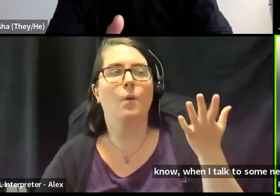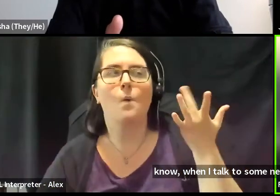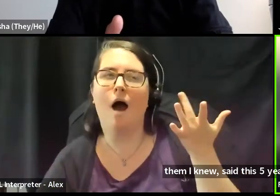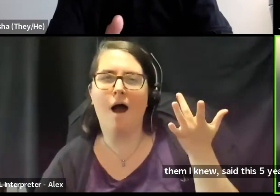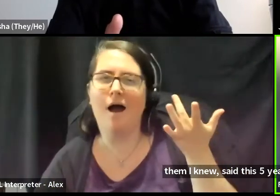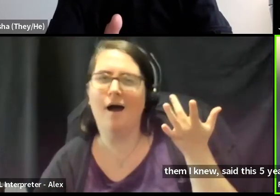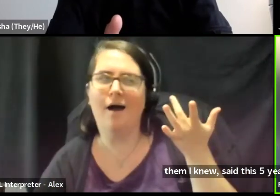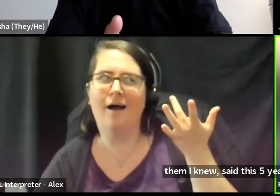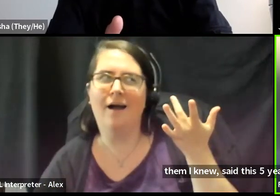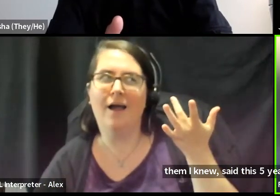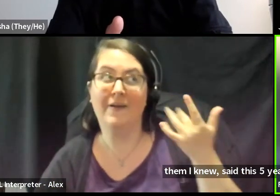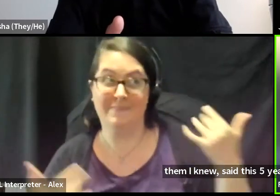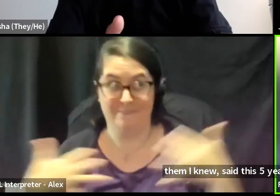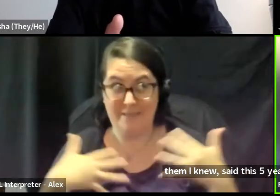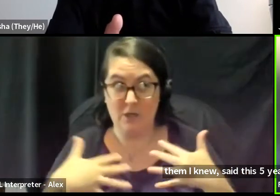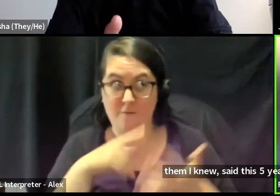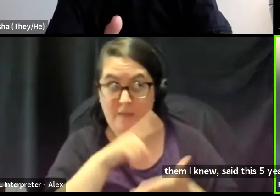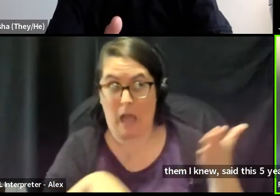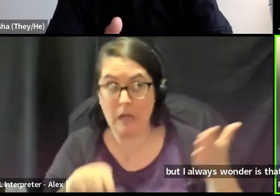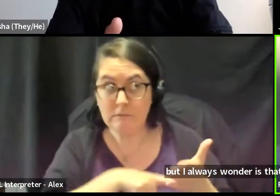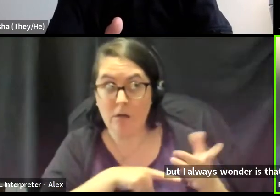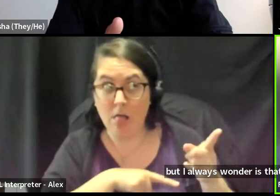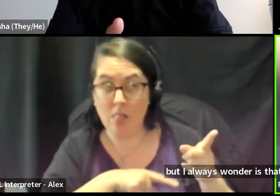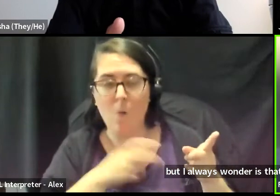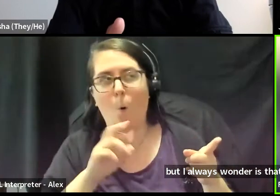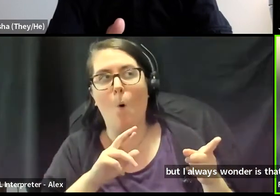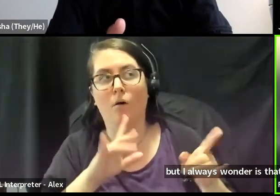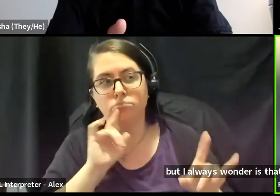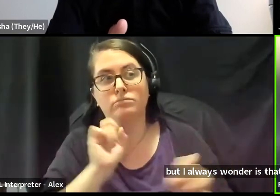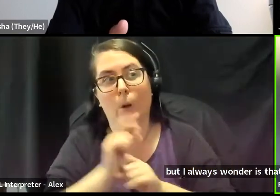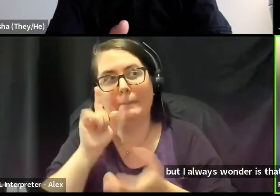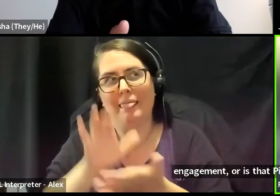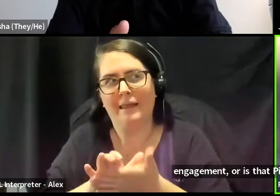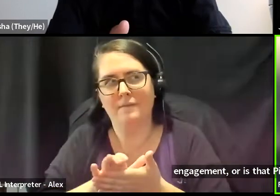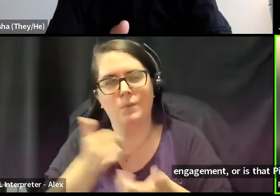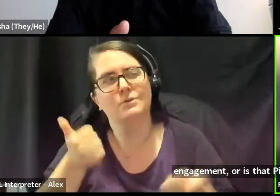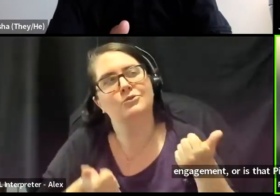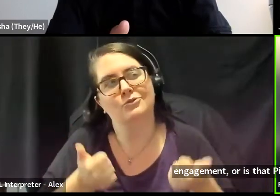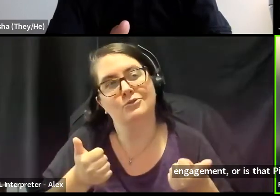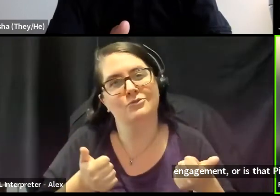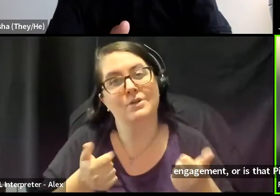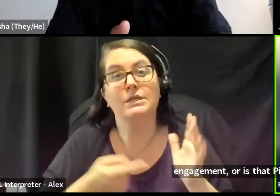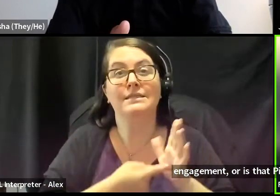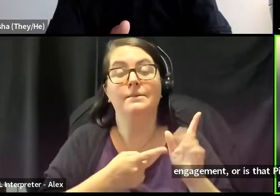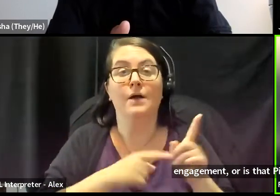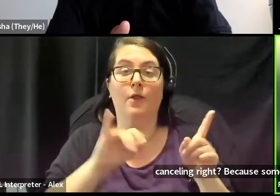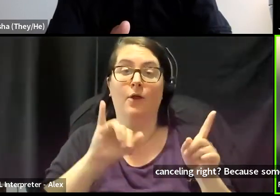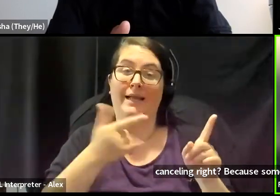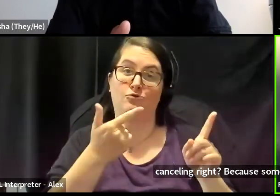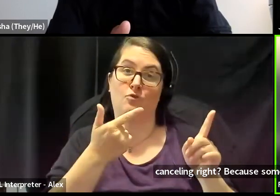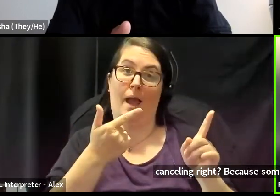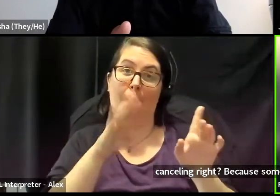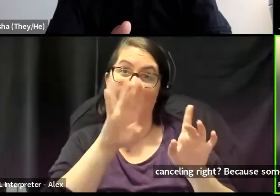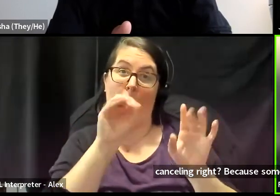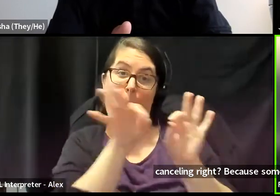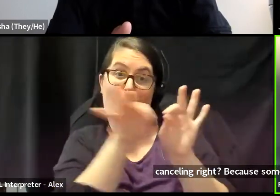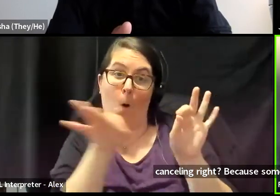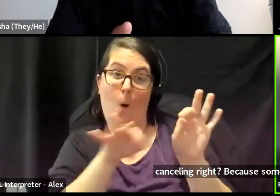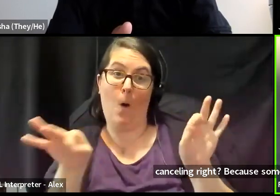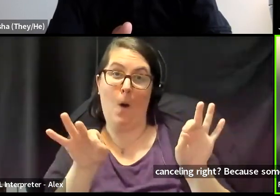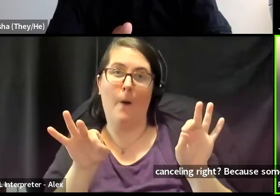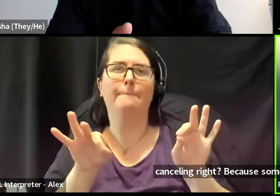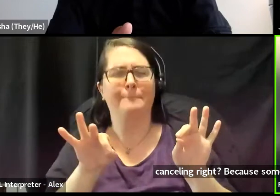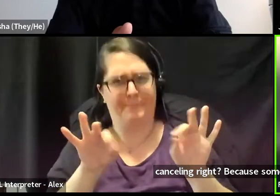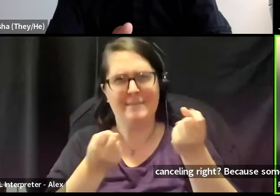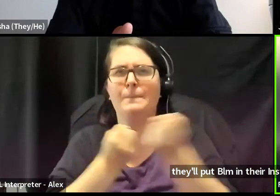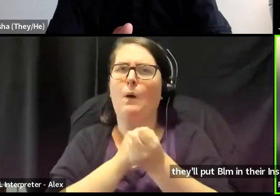that pivot because of fear of canceling, right? Because sometimes they say, they'll put BLM in their Instagram bios, but I don't see them ever show up for the Black